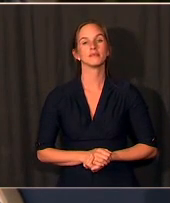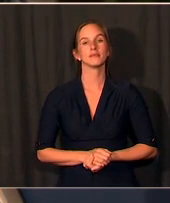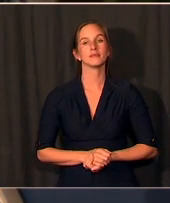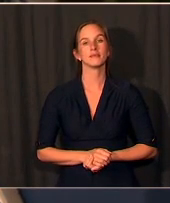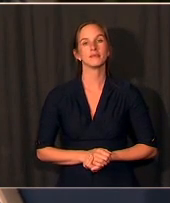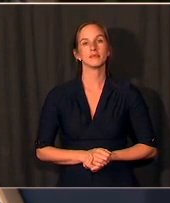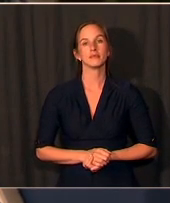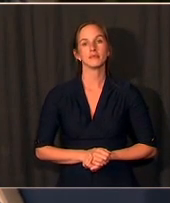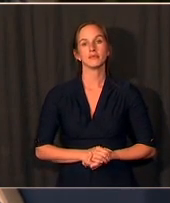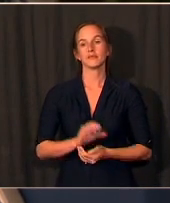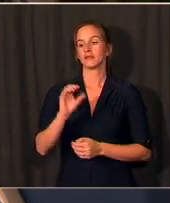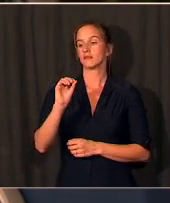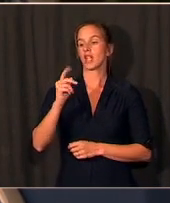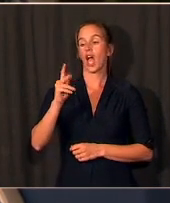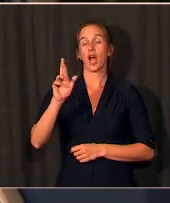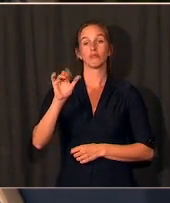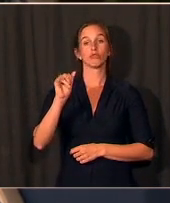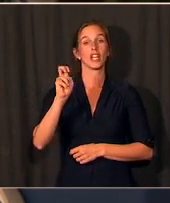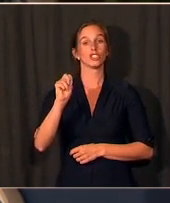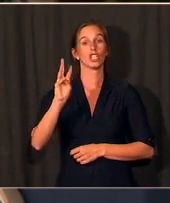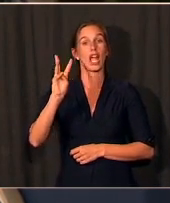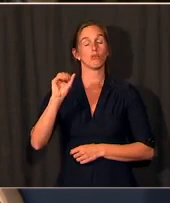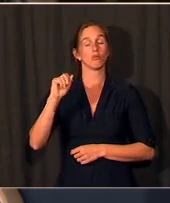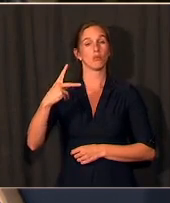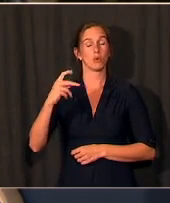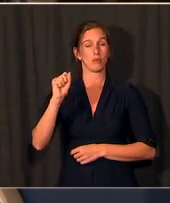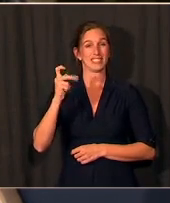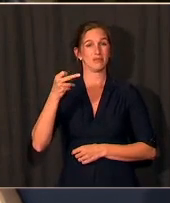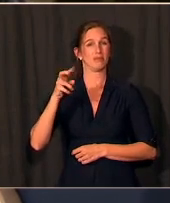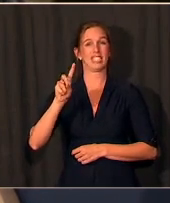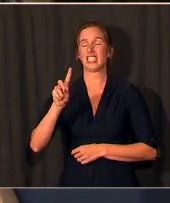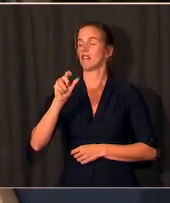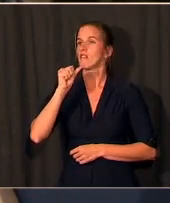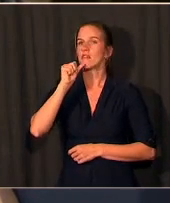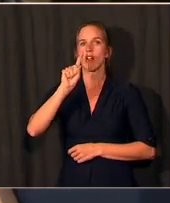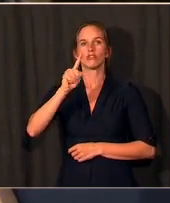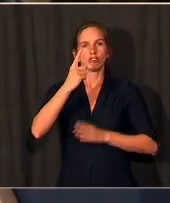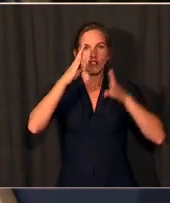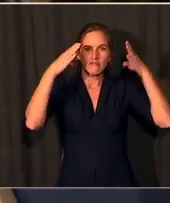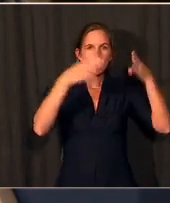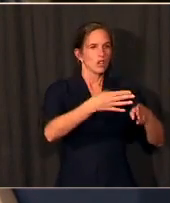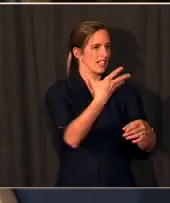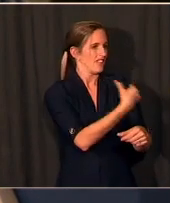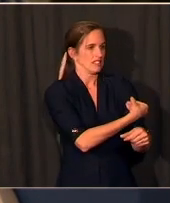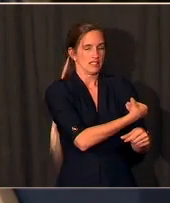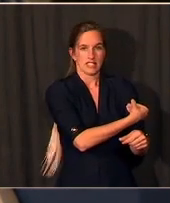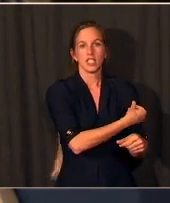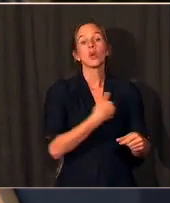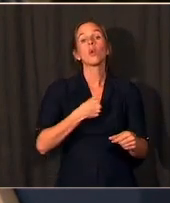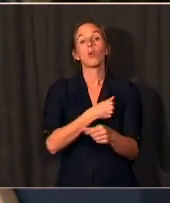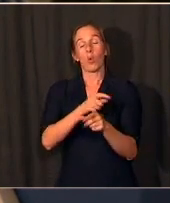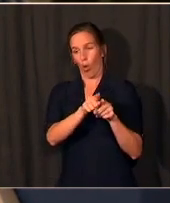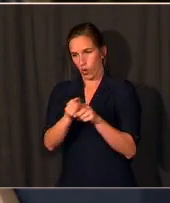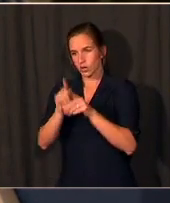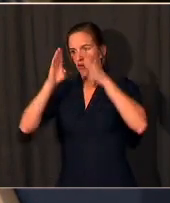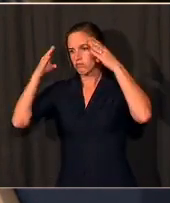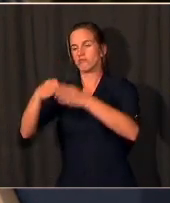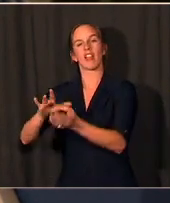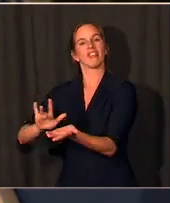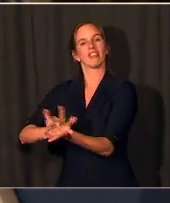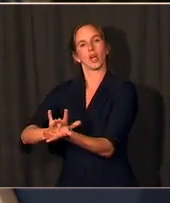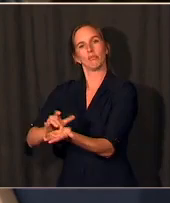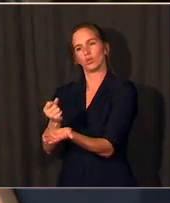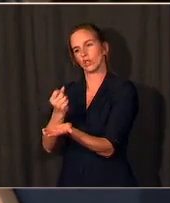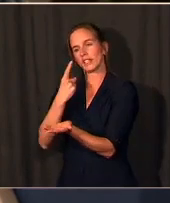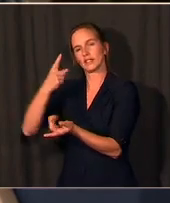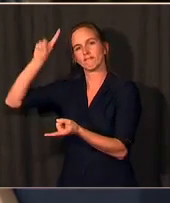Operation Warp Speed didn't only focus on vaccines. We also looked at therapeutics, and we have worked with a number